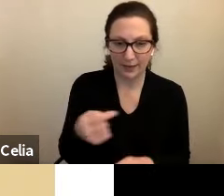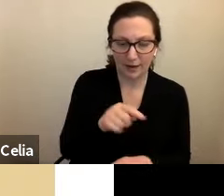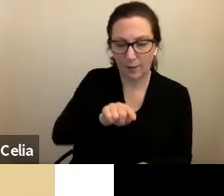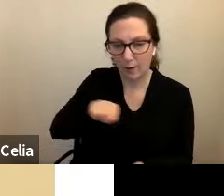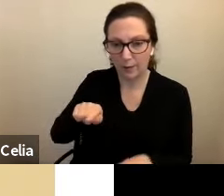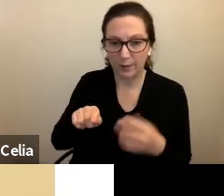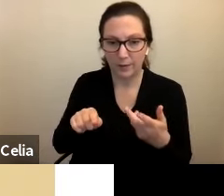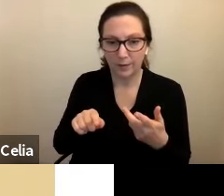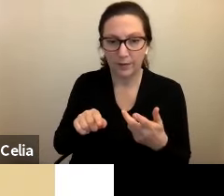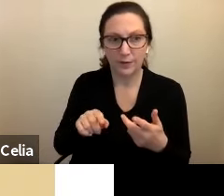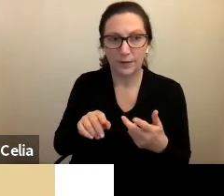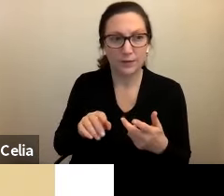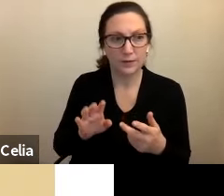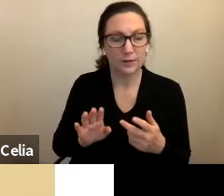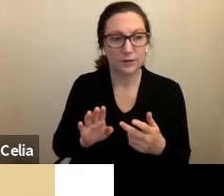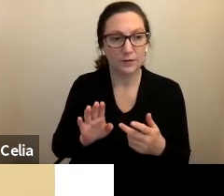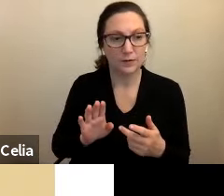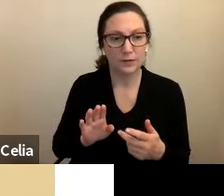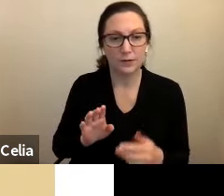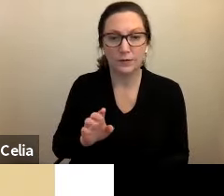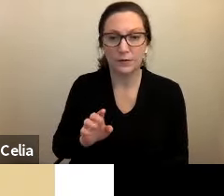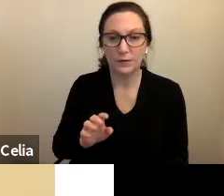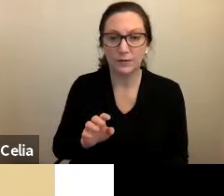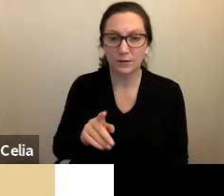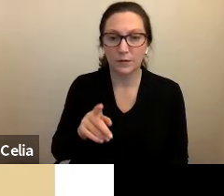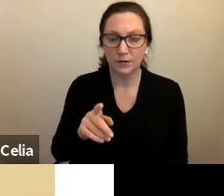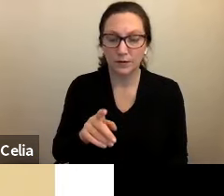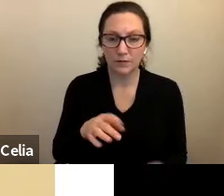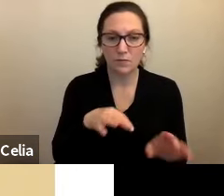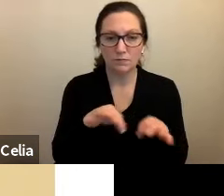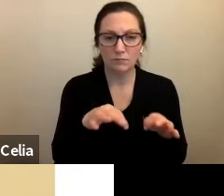So excuse me, you can move the